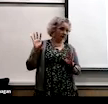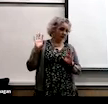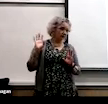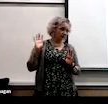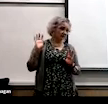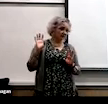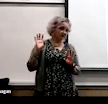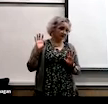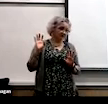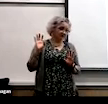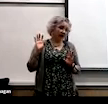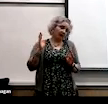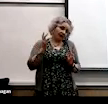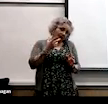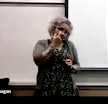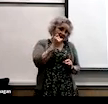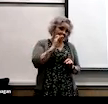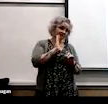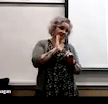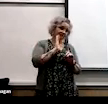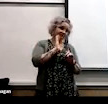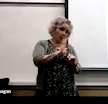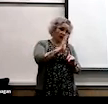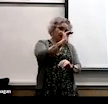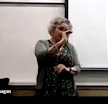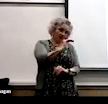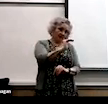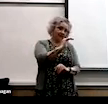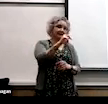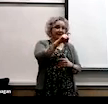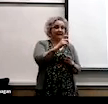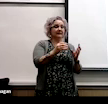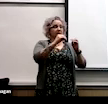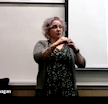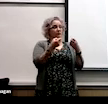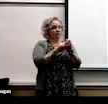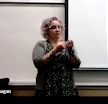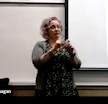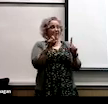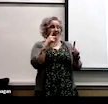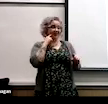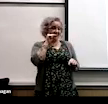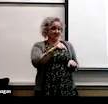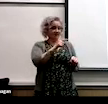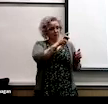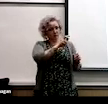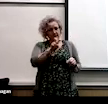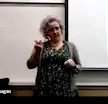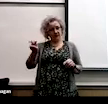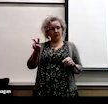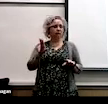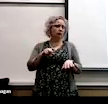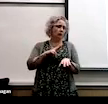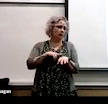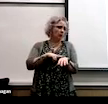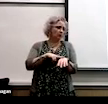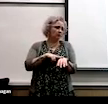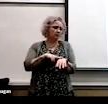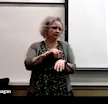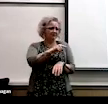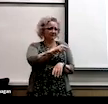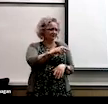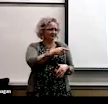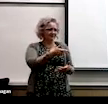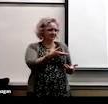They need more supports than some people who grow up and move out, but this is a normal experience, right? And this is not your failure. You